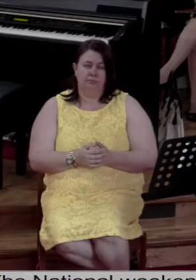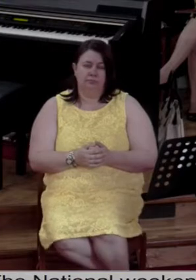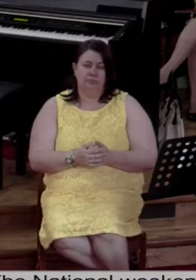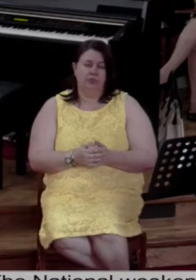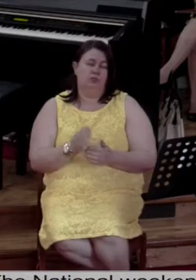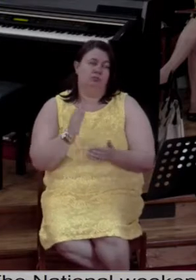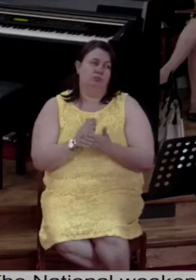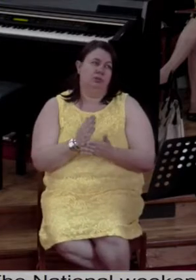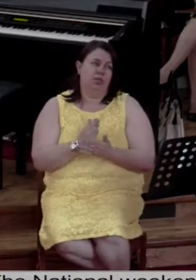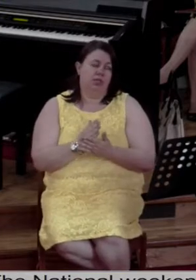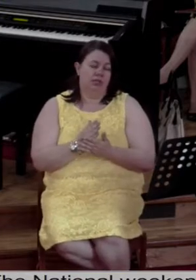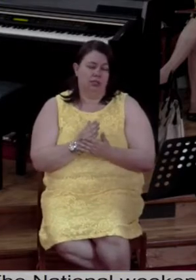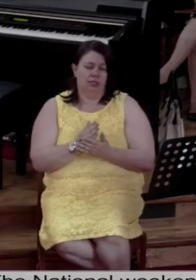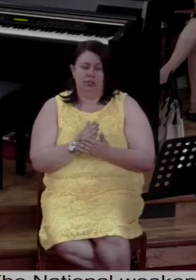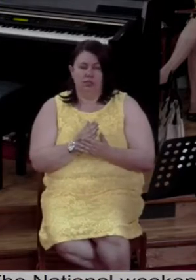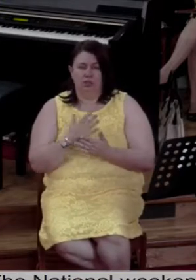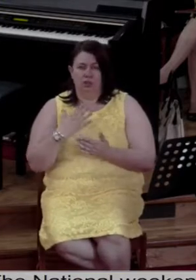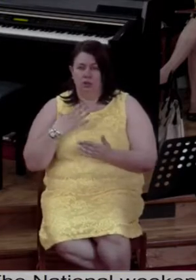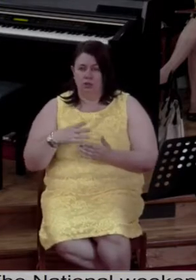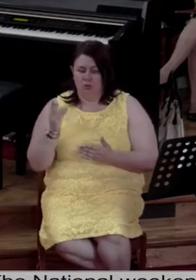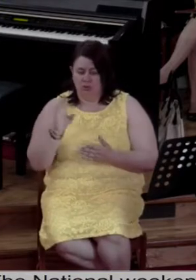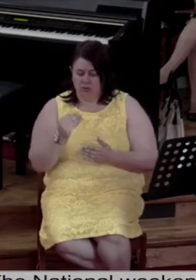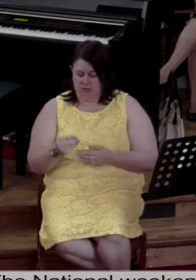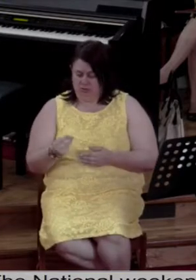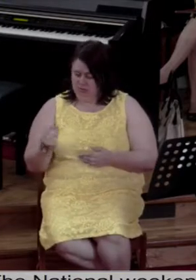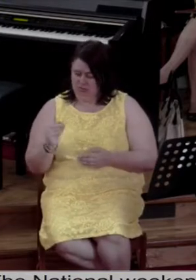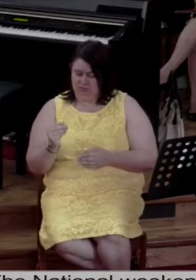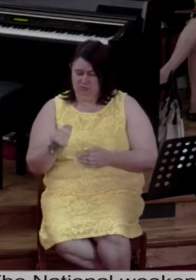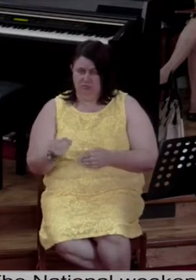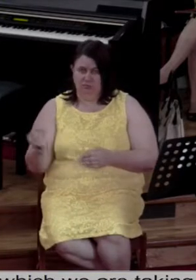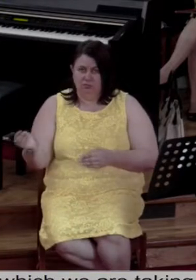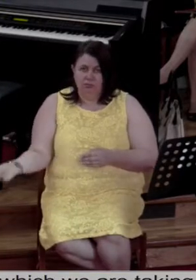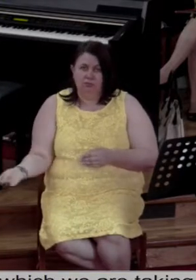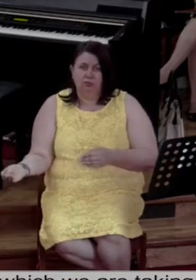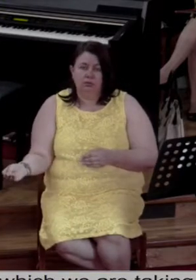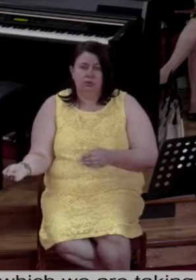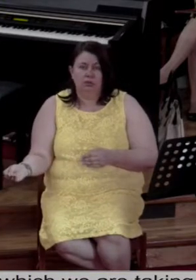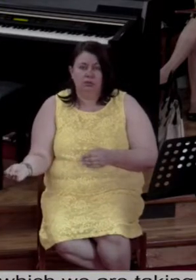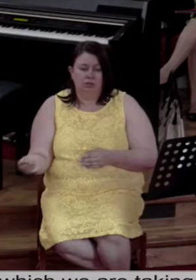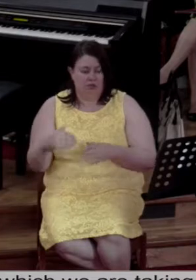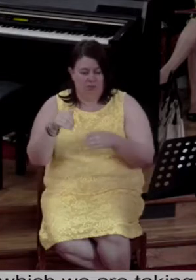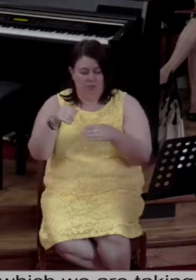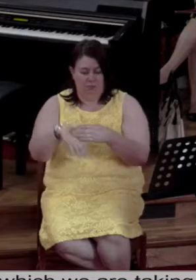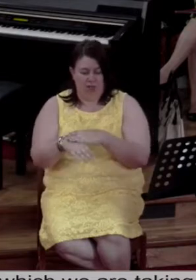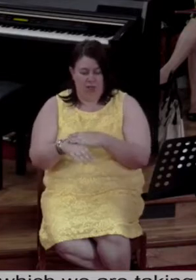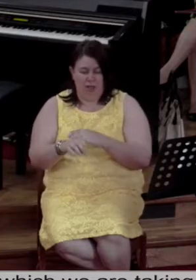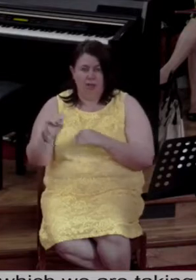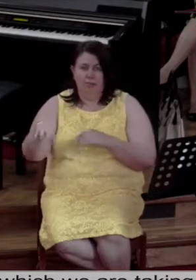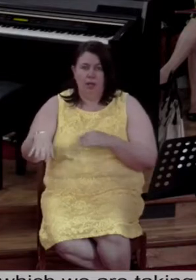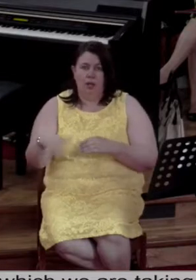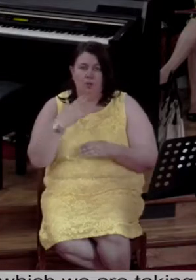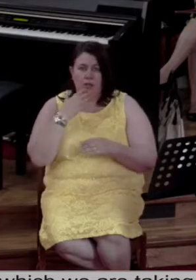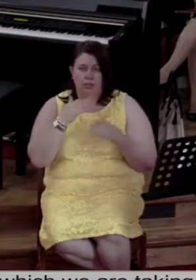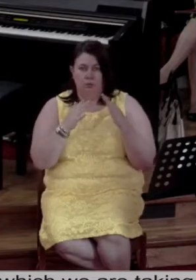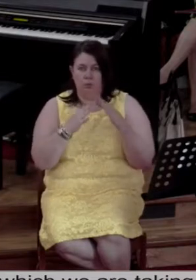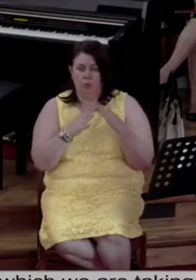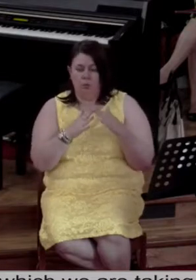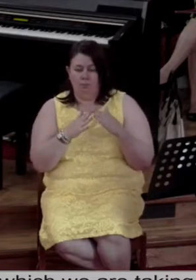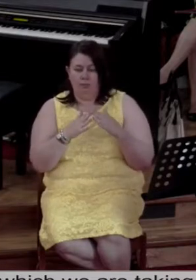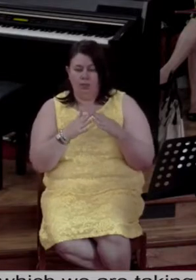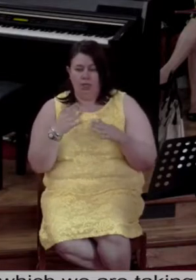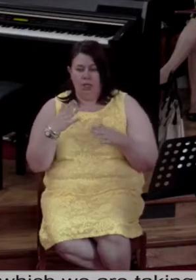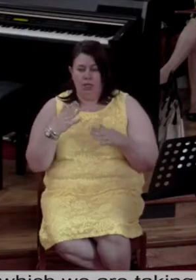please, don't just lay this aside or put it in your recycling bin when you get home. If